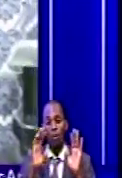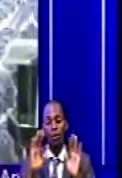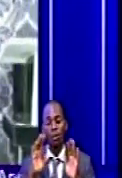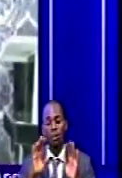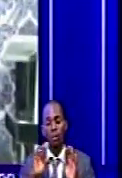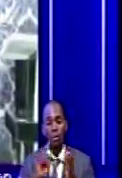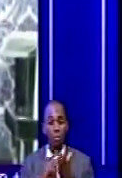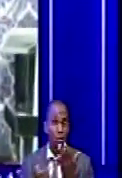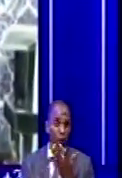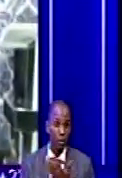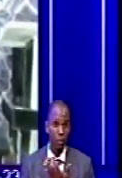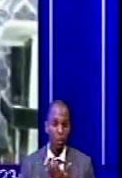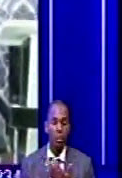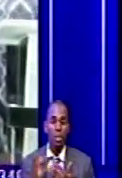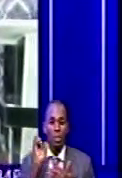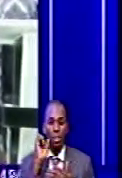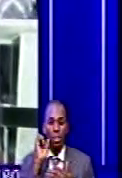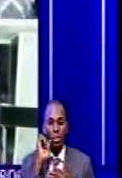Praise the Lord.